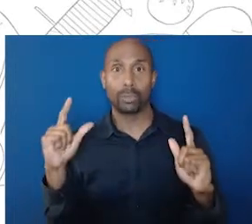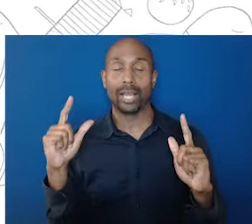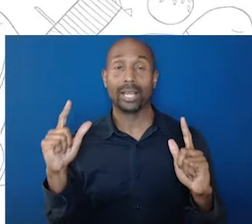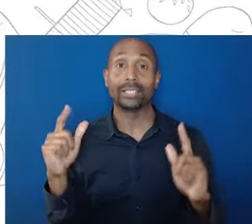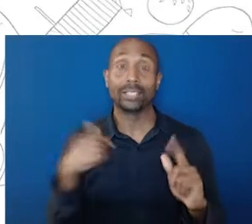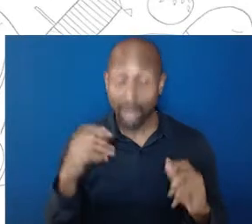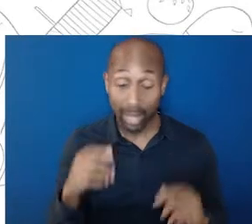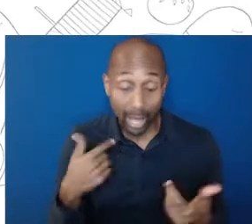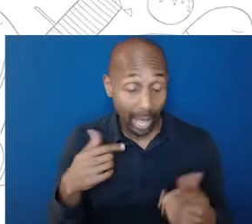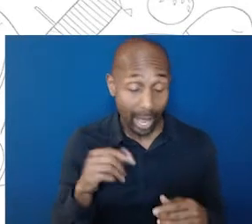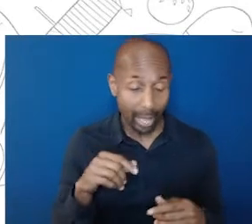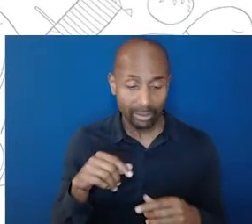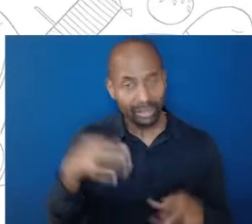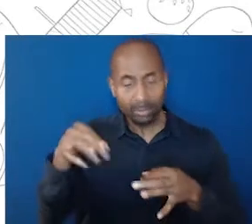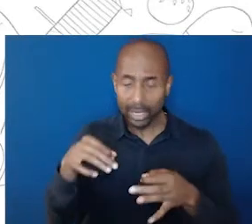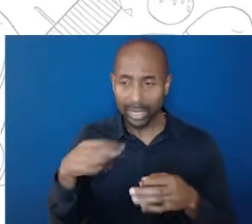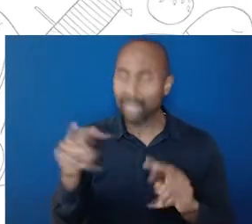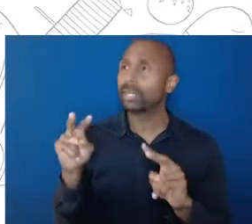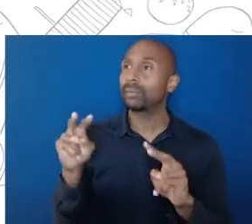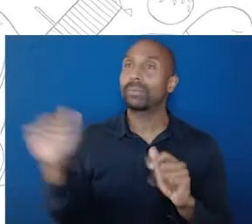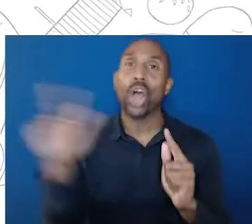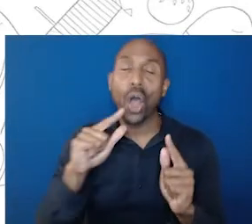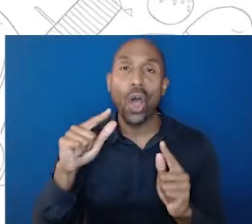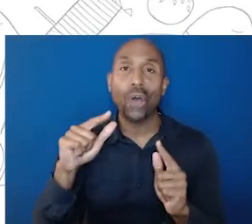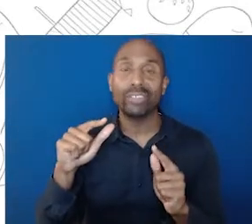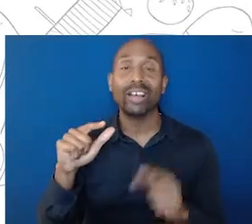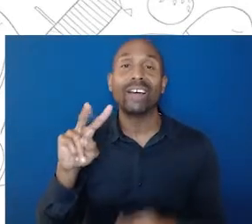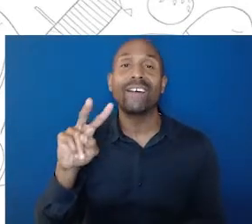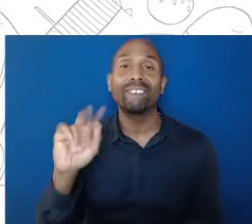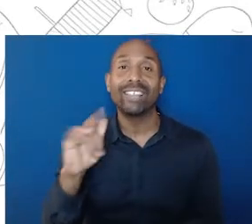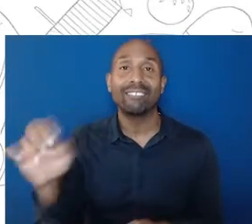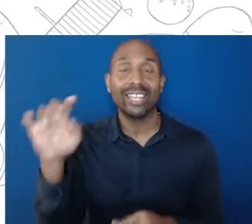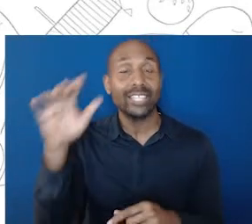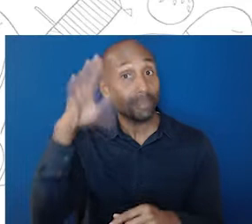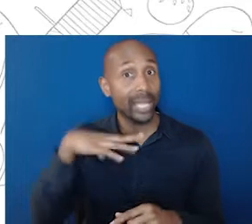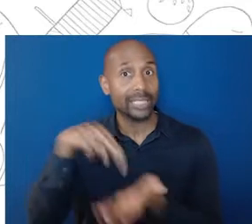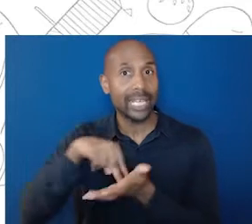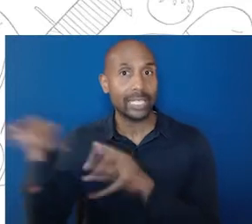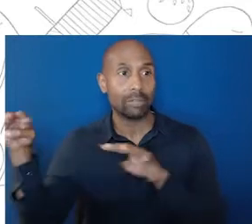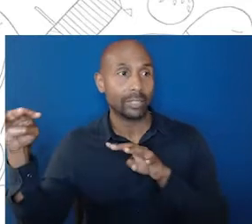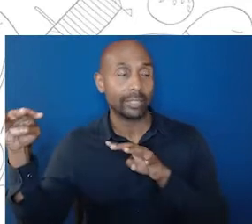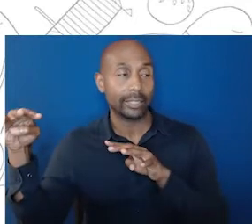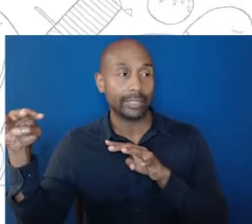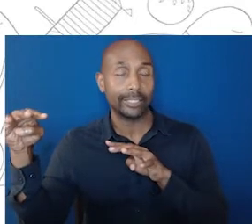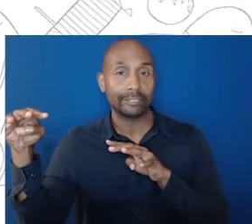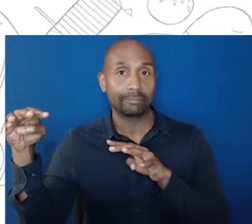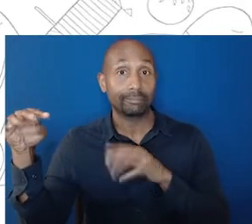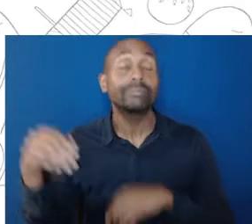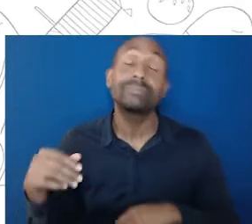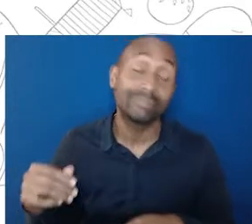are just standing around looking. I mean, and it was really, in the beginning, it was really disconcerting because I have